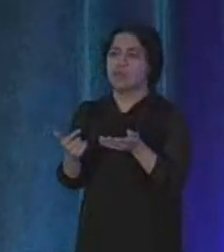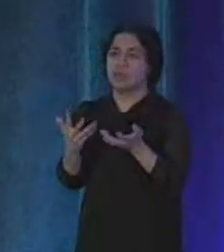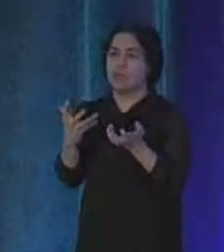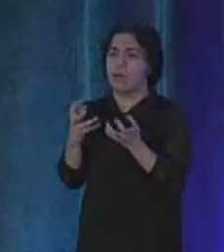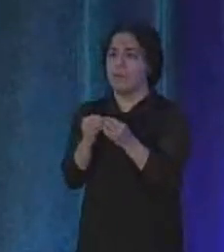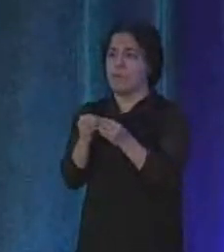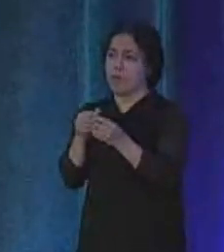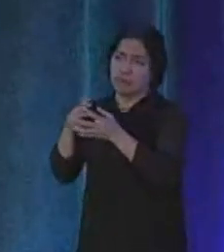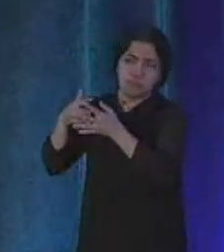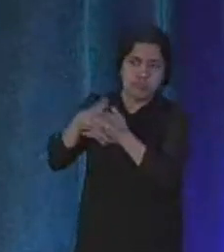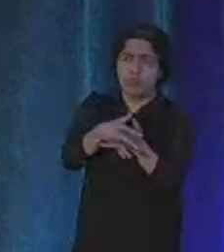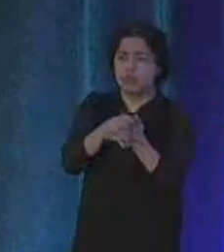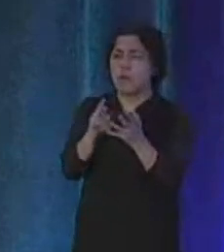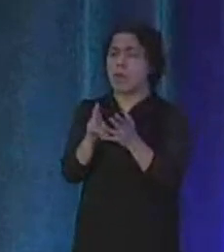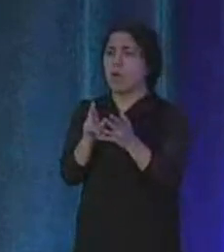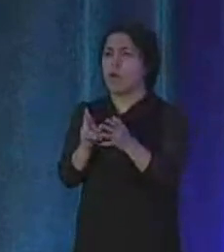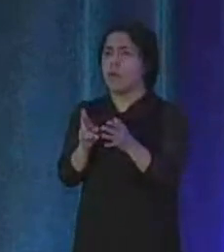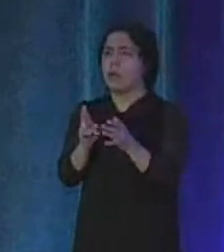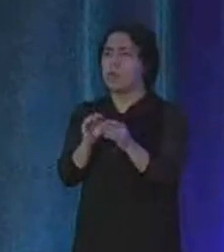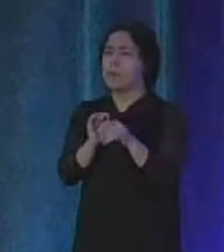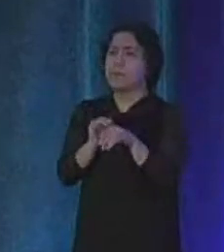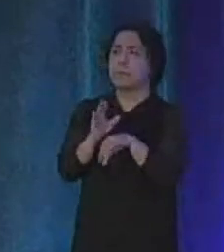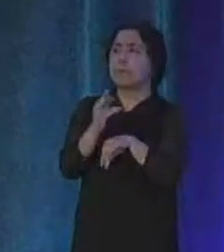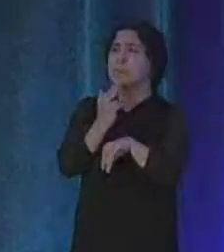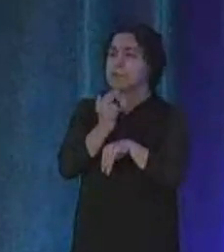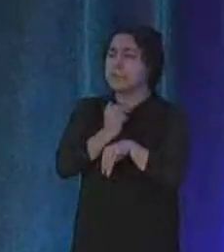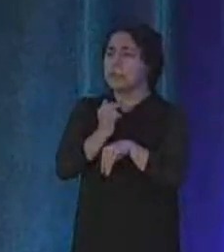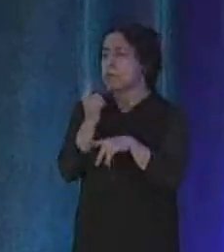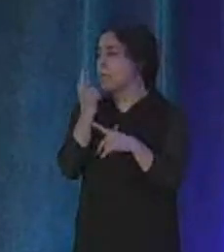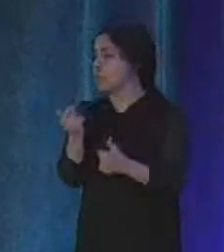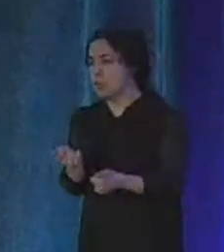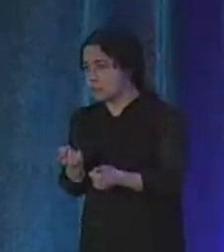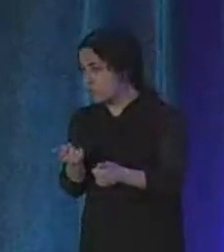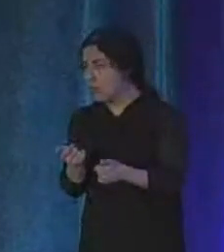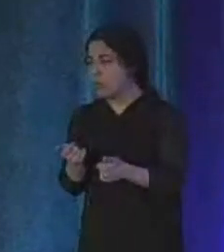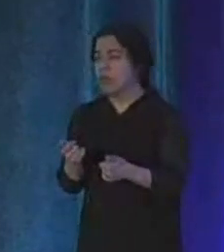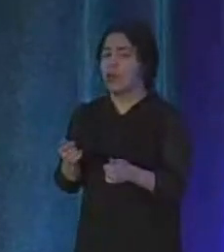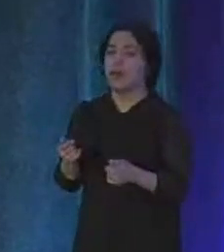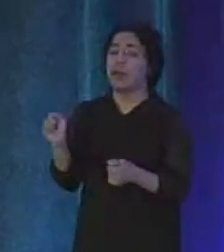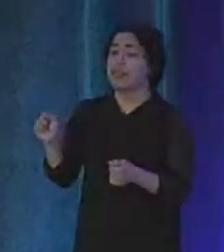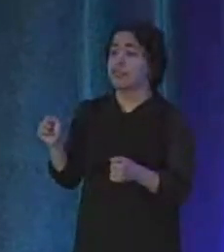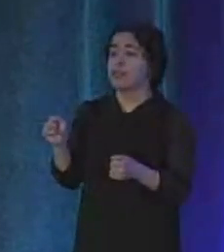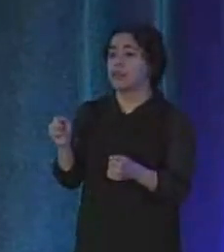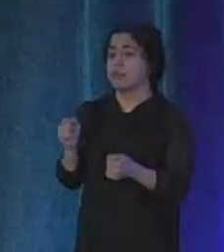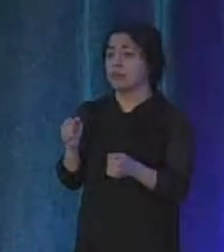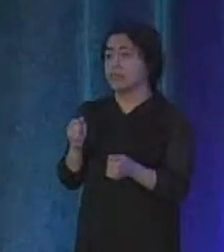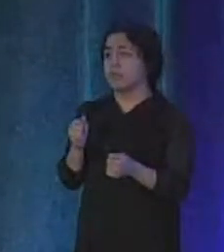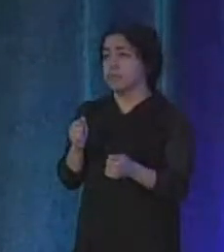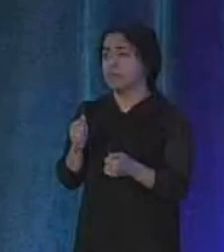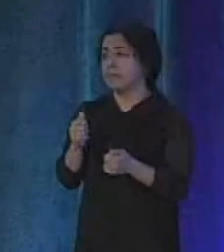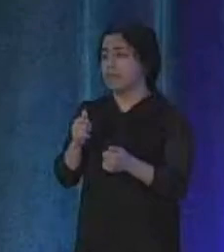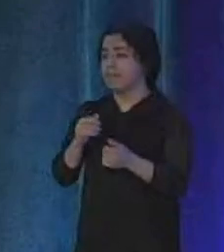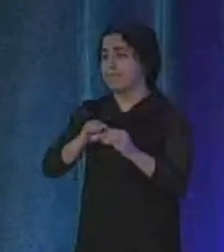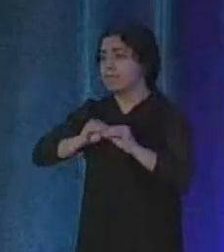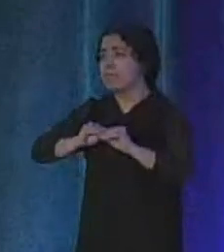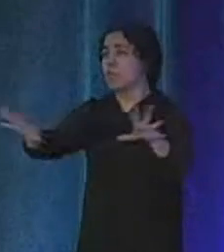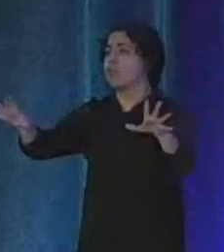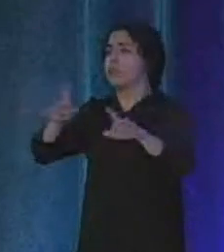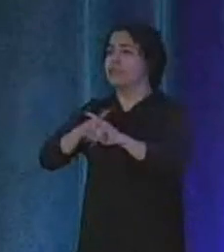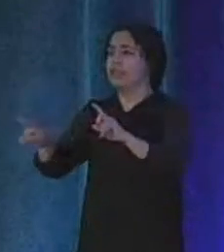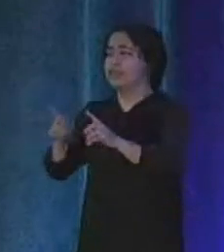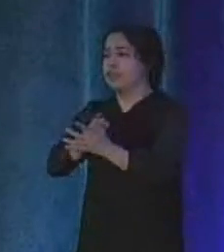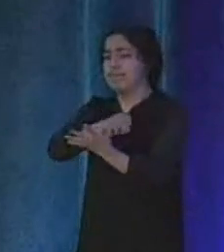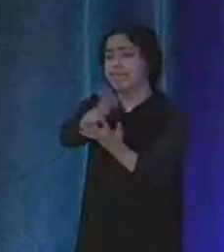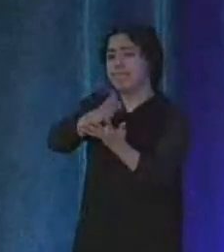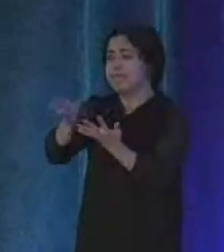want. You can really apply this how you're looking for it to look. Additionally, it's portable. You can deploy these strategies and techniques